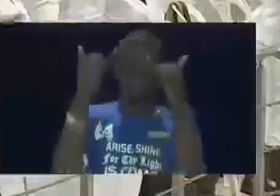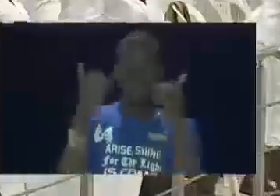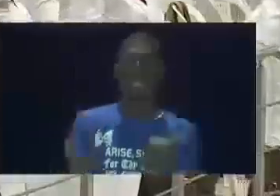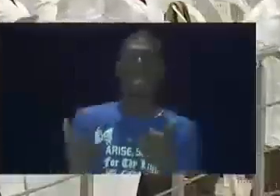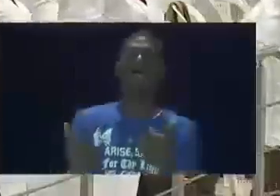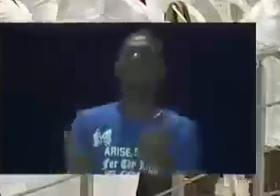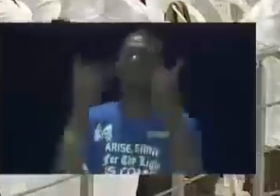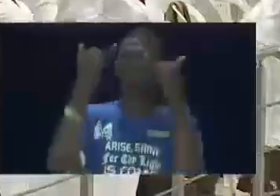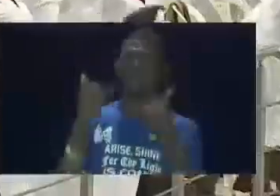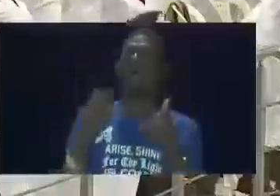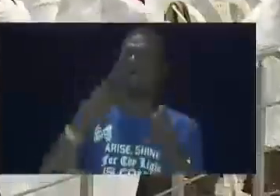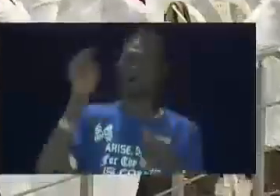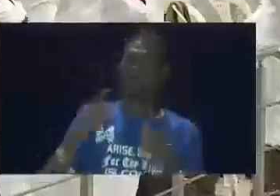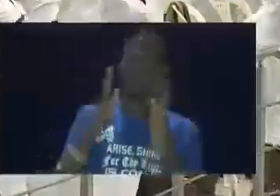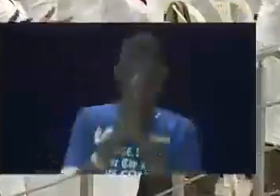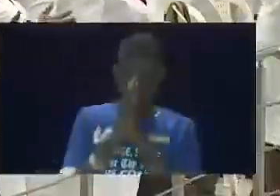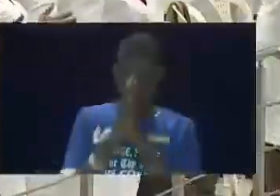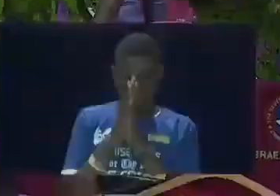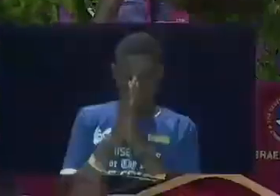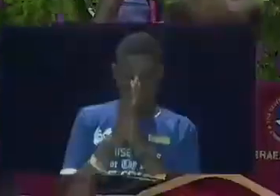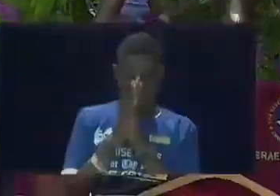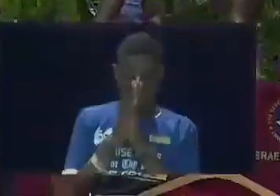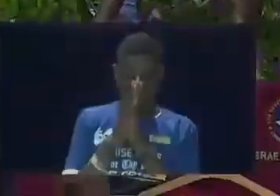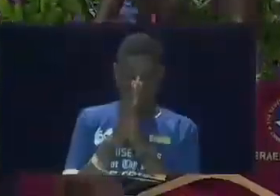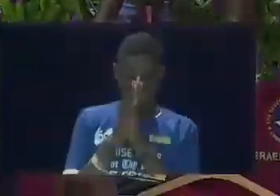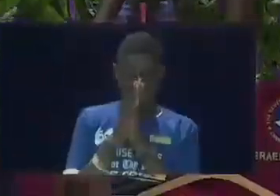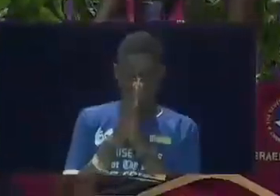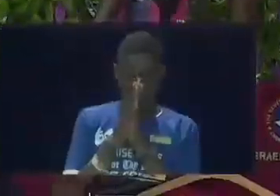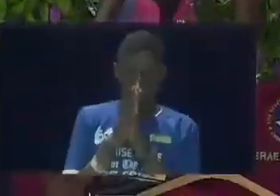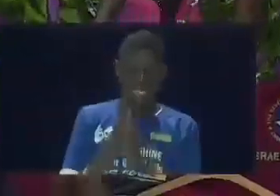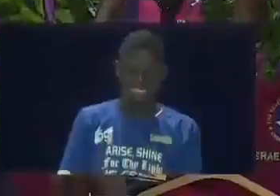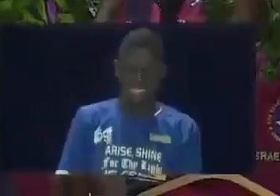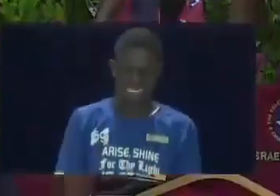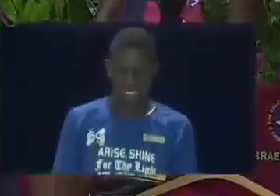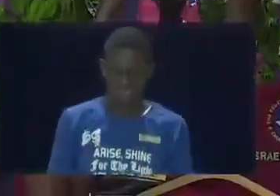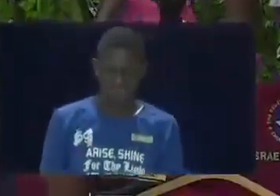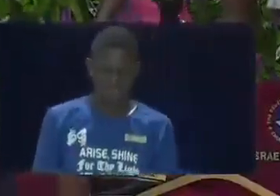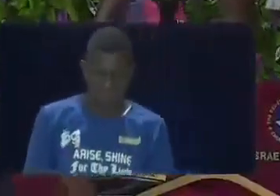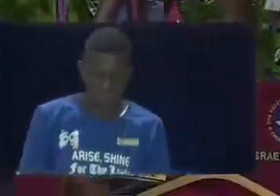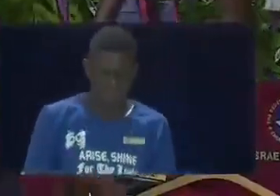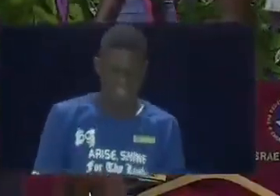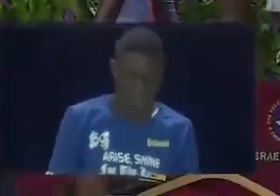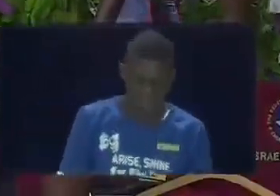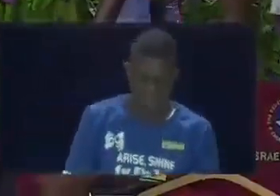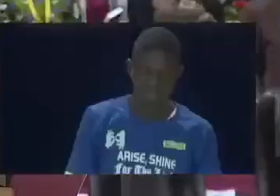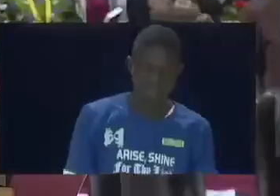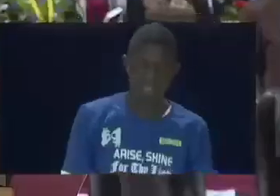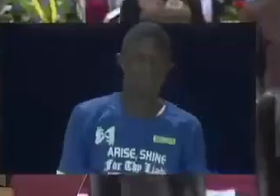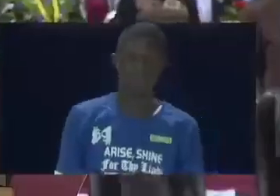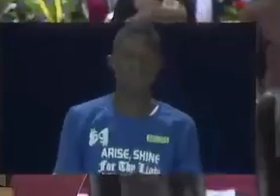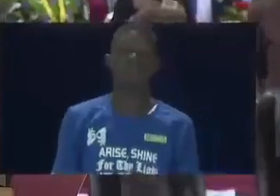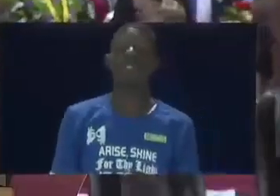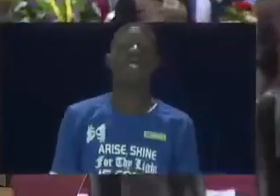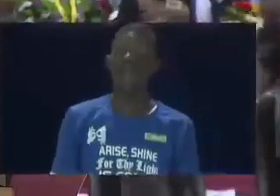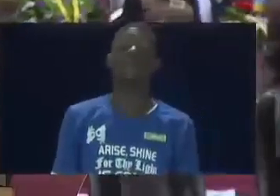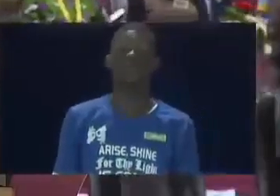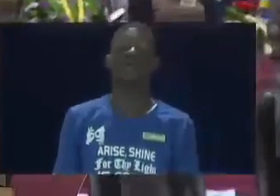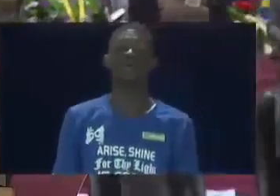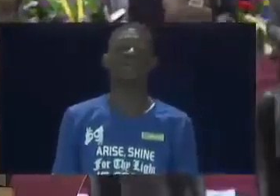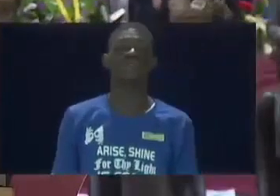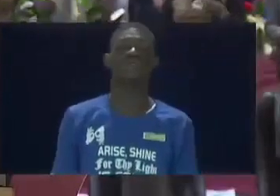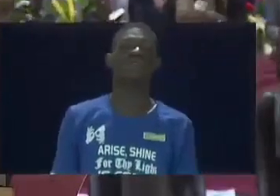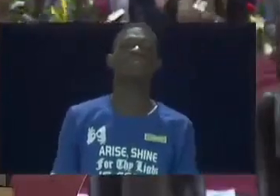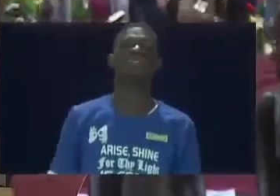Now. Come on, pray that prayer. Every work of the devil, every curse,